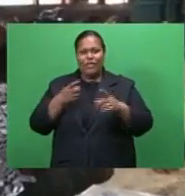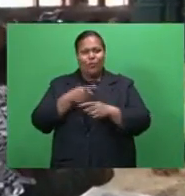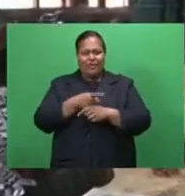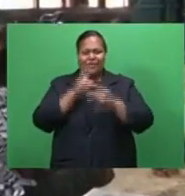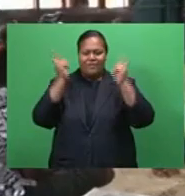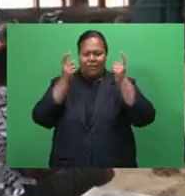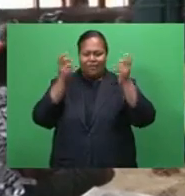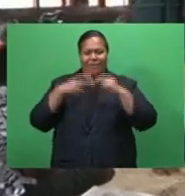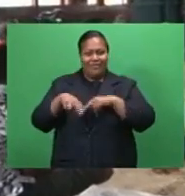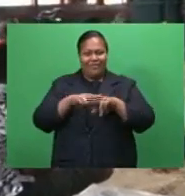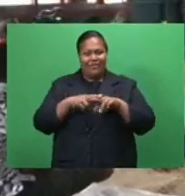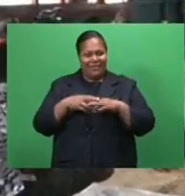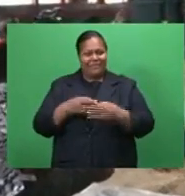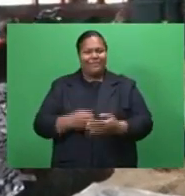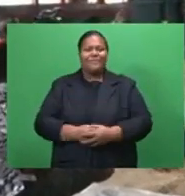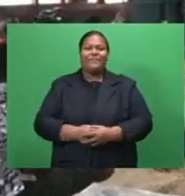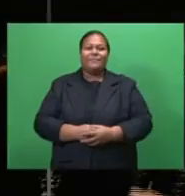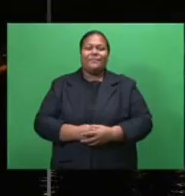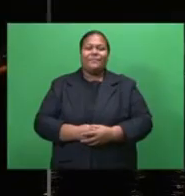Turangaiwiu, FBC News.